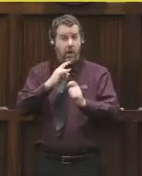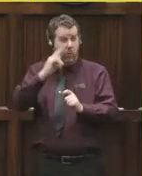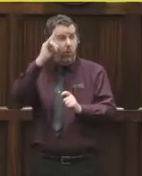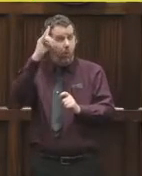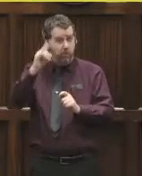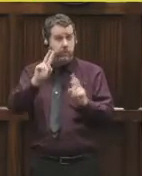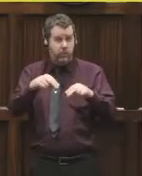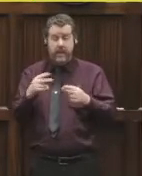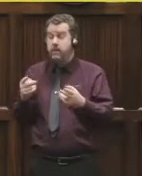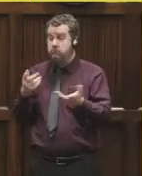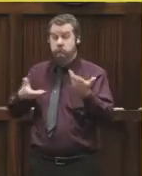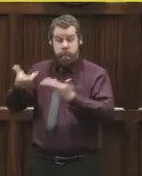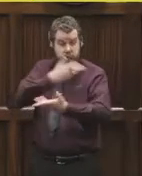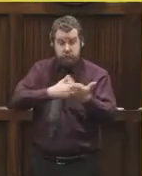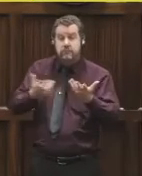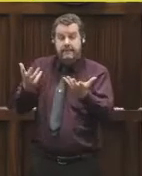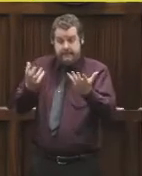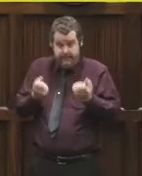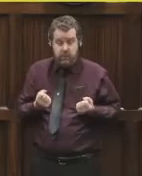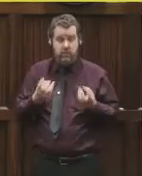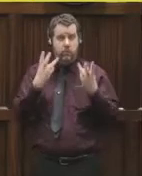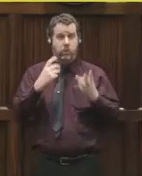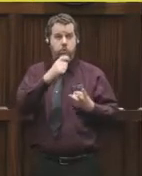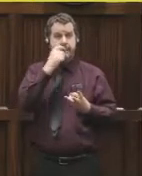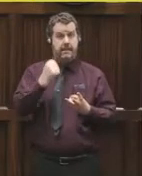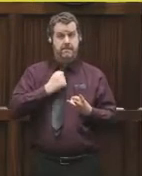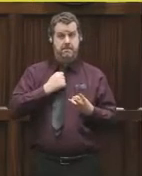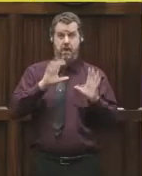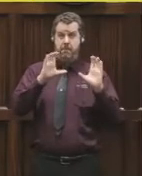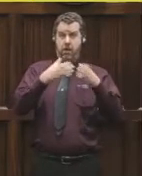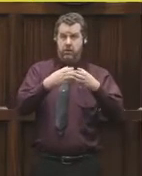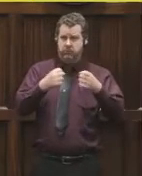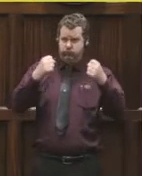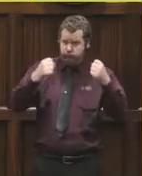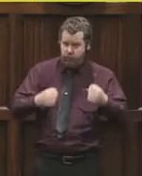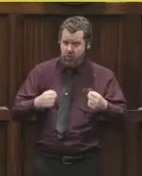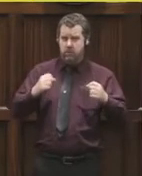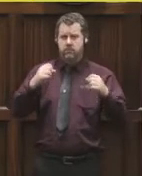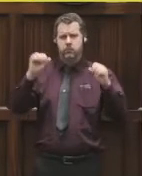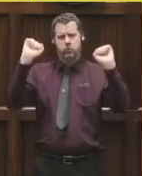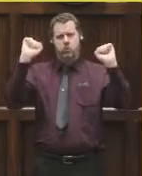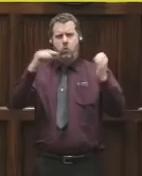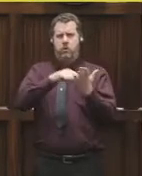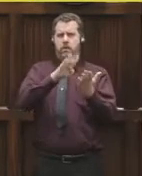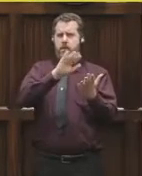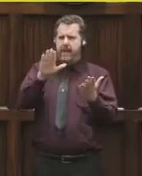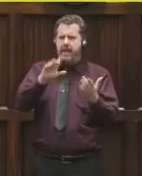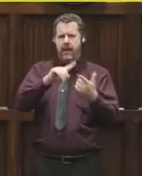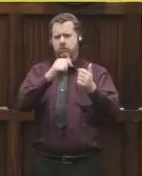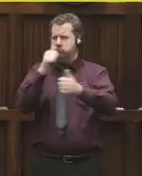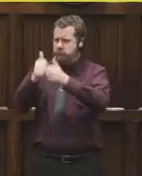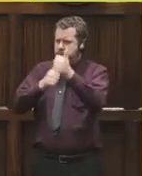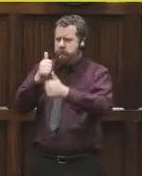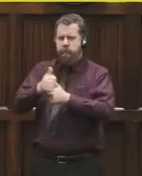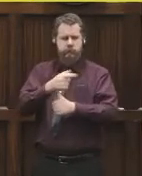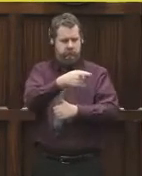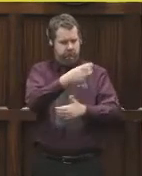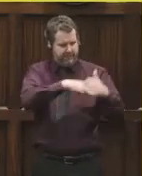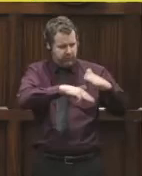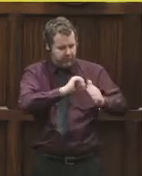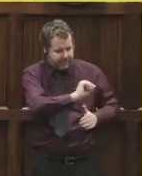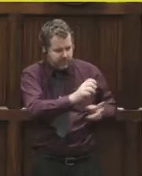I just want to express the strong support of my party for the thrust of the bill and all the work done by the Minister of State, done by